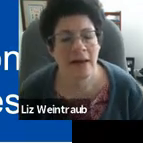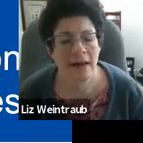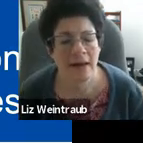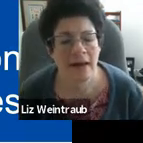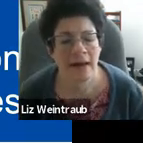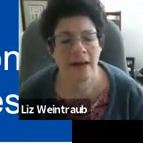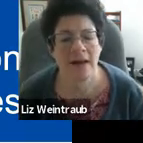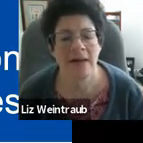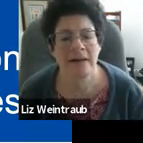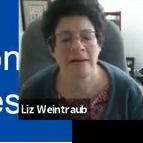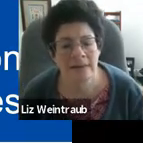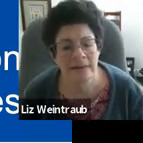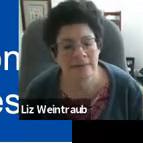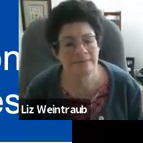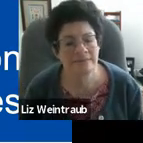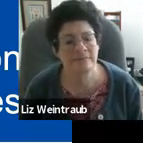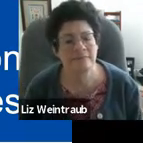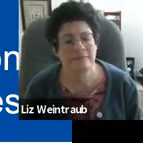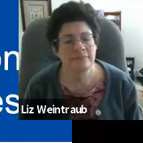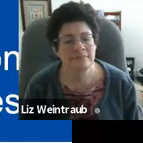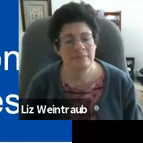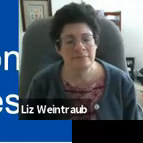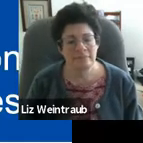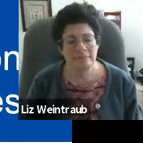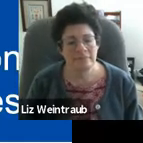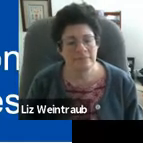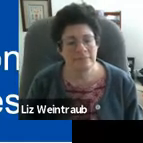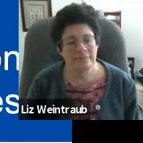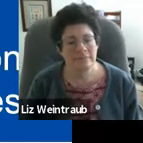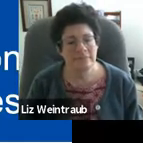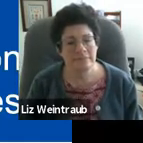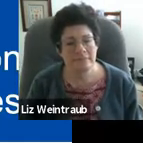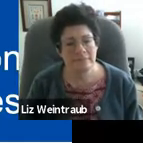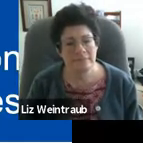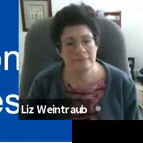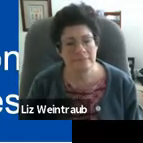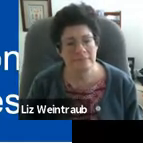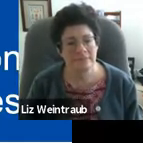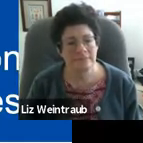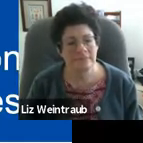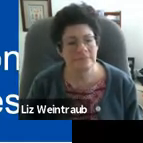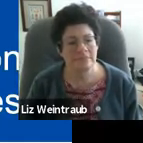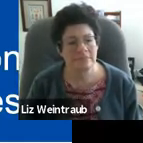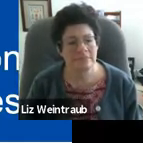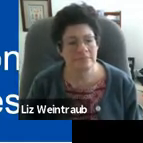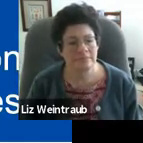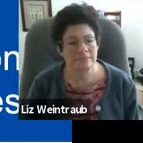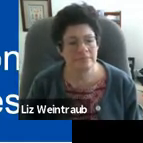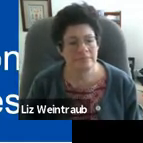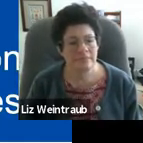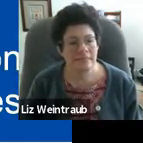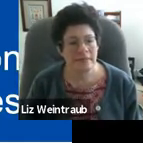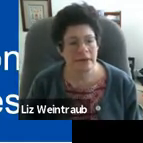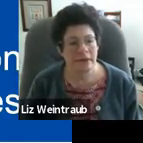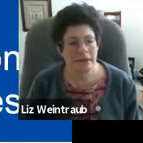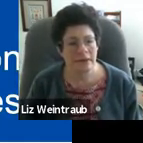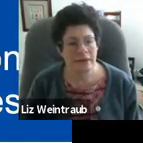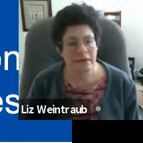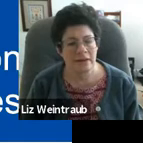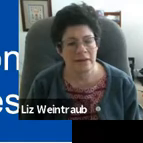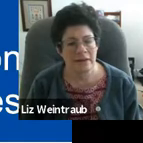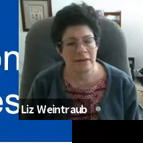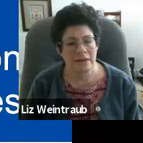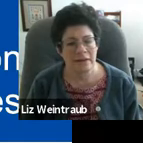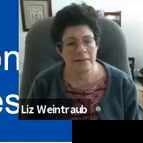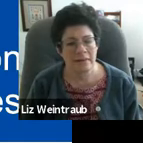But the, the so-called HCBS part of it, as you noted, uh, the, the policy is contained in the Better Care, Better